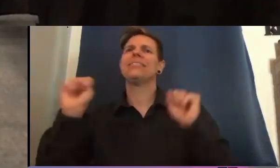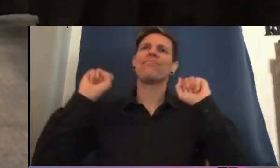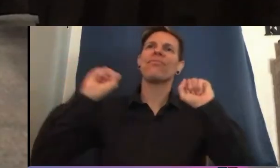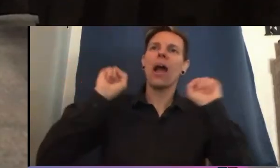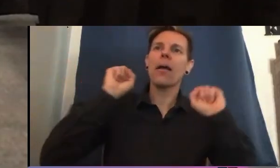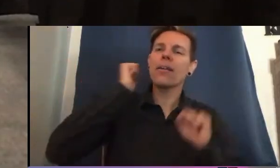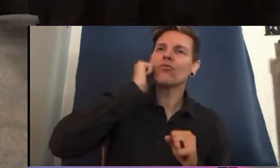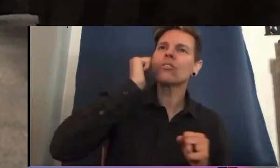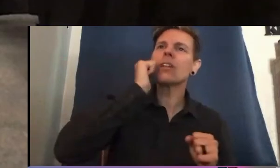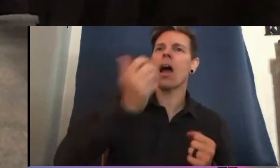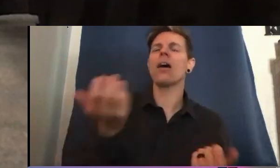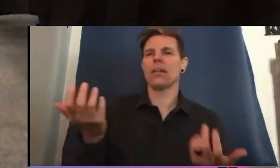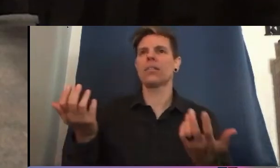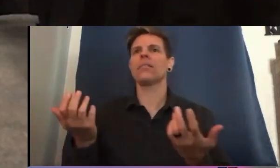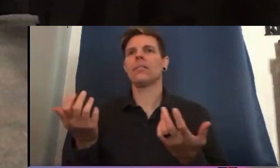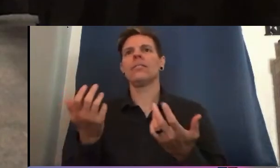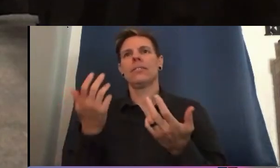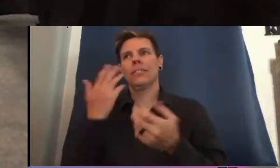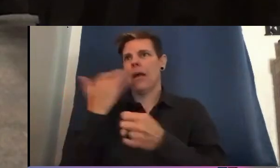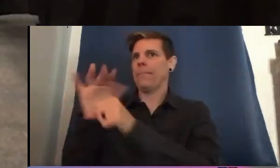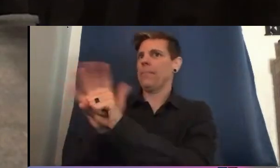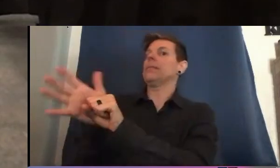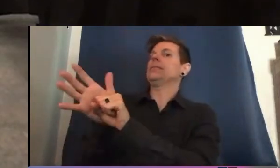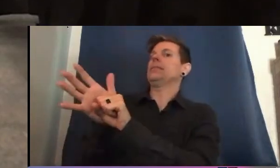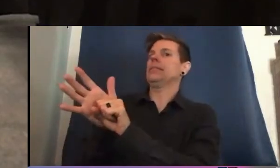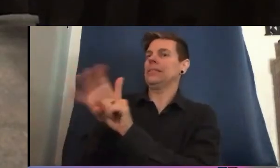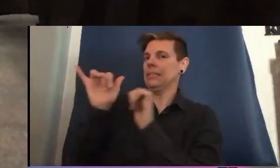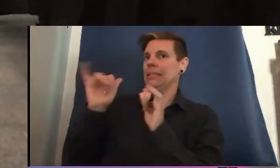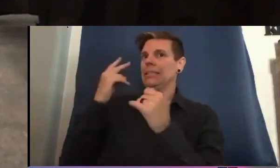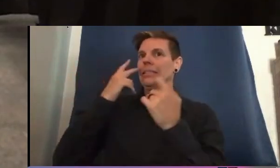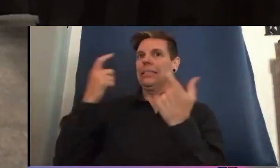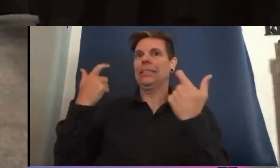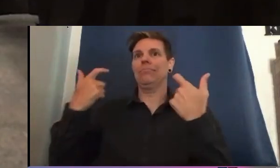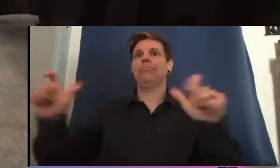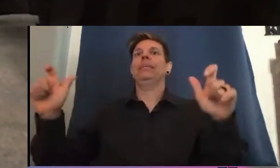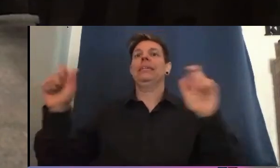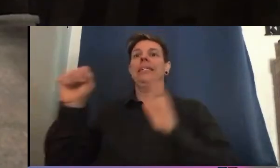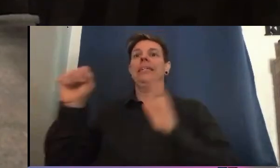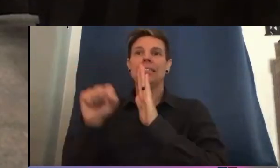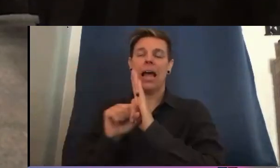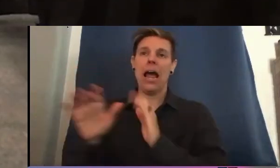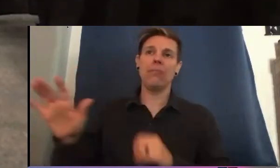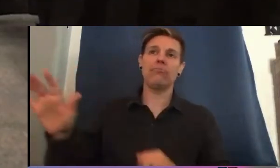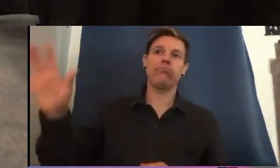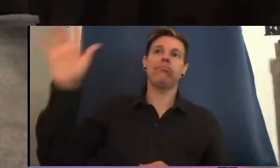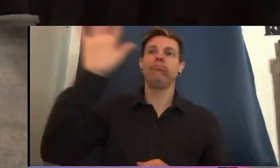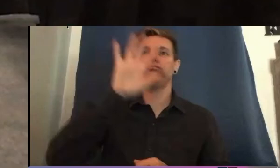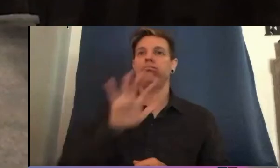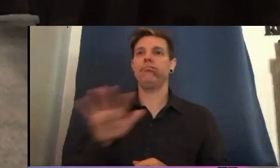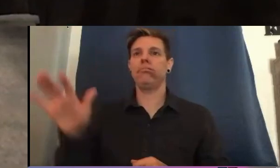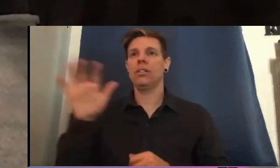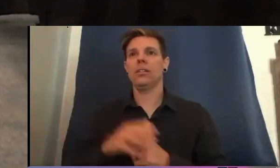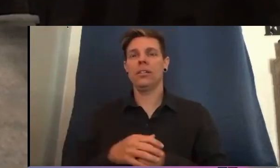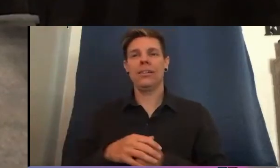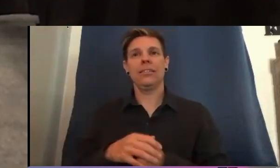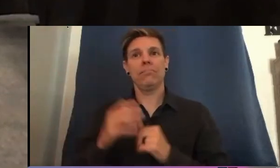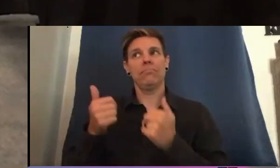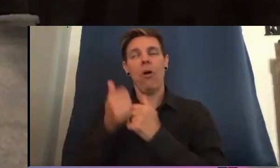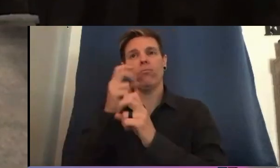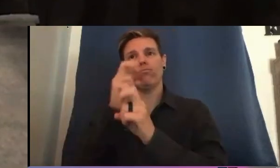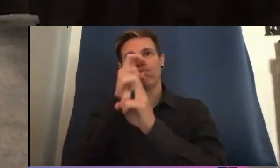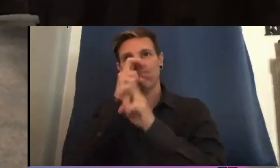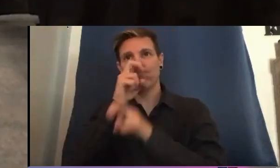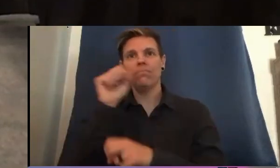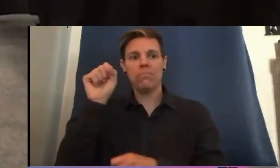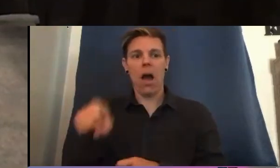pandemic, we've seen some of the highest COVID rates among states that have the most stringent mask mandates. We know that children need germs in order